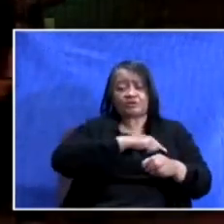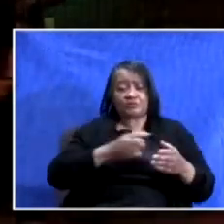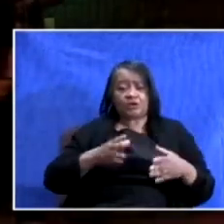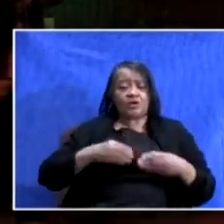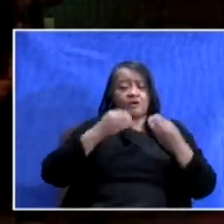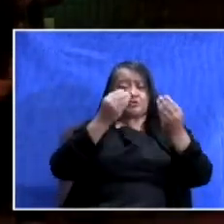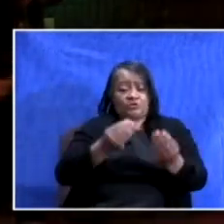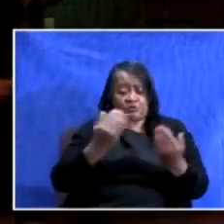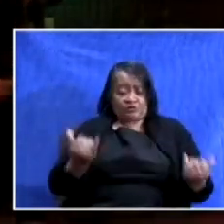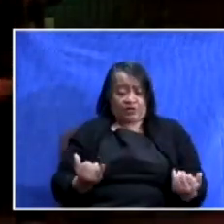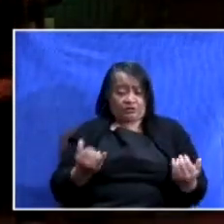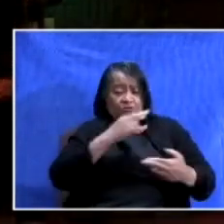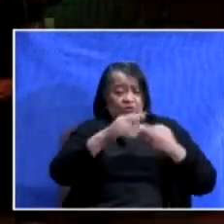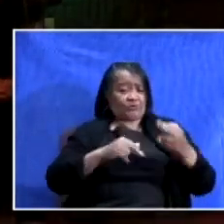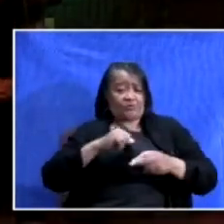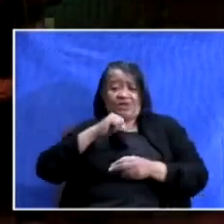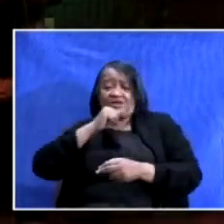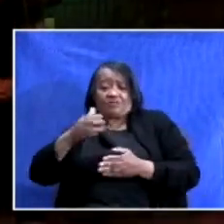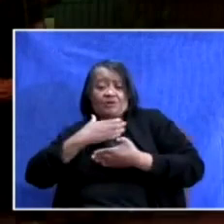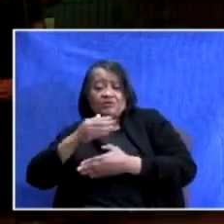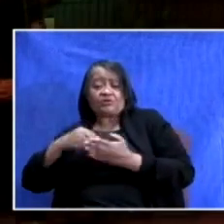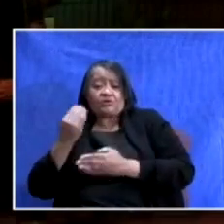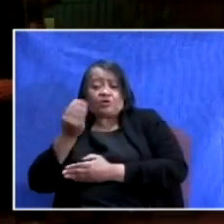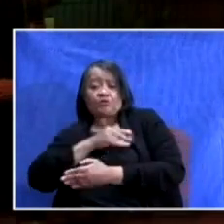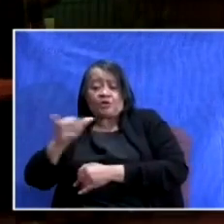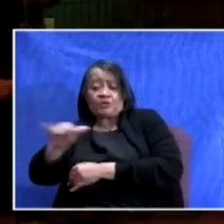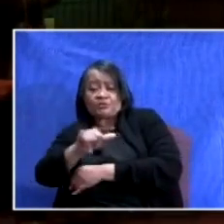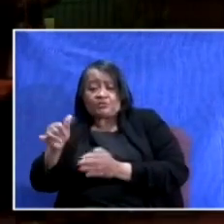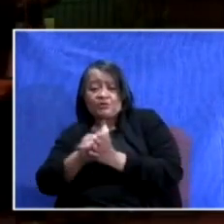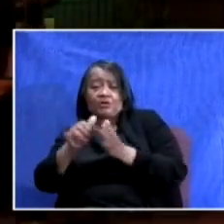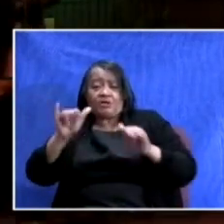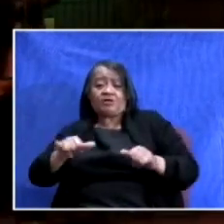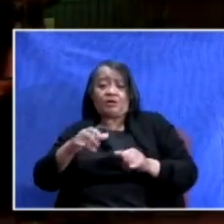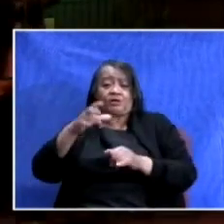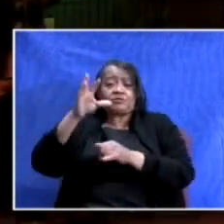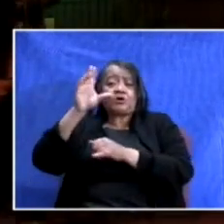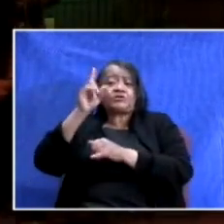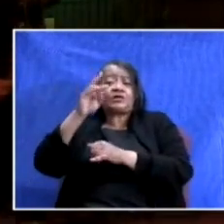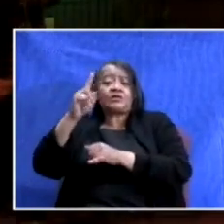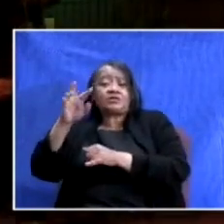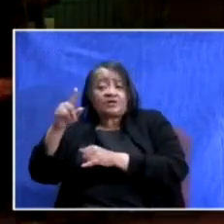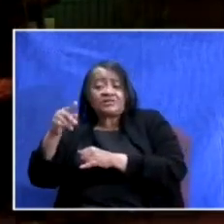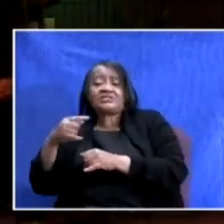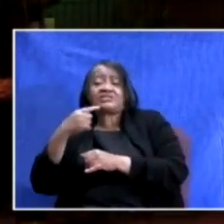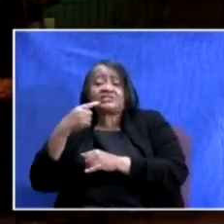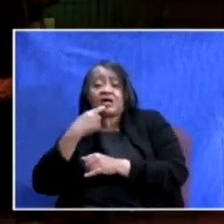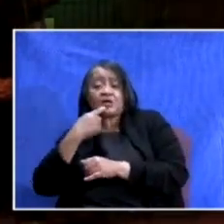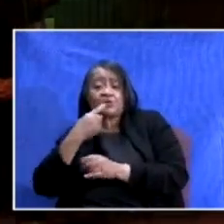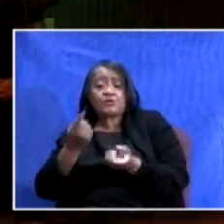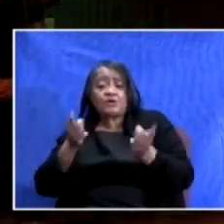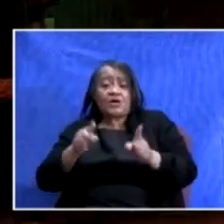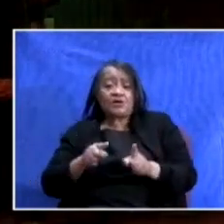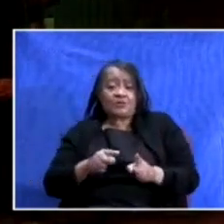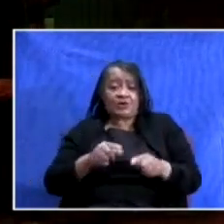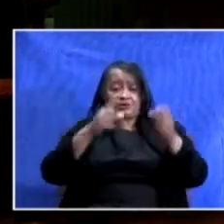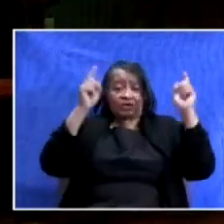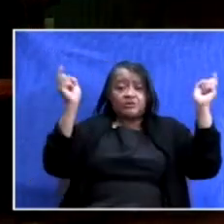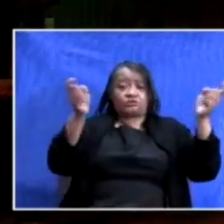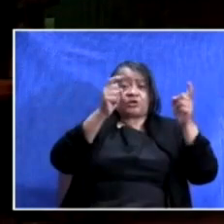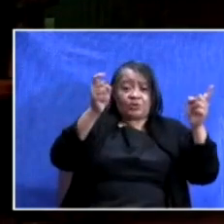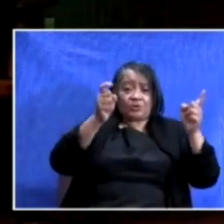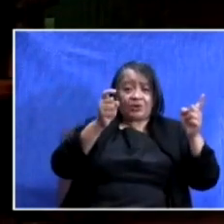day rejoice are not enjoyed in common." And yes, as Douglass also said, that while you